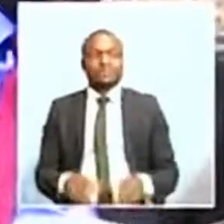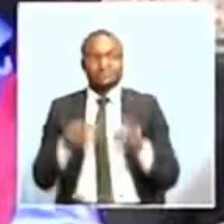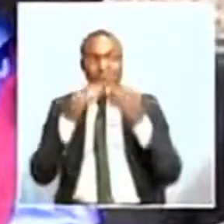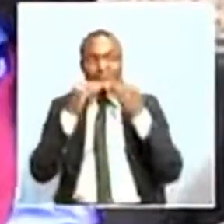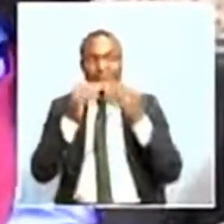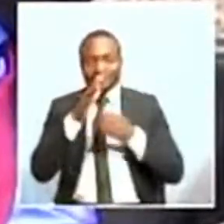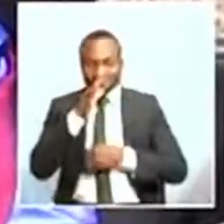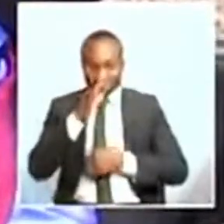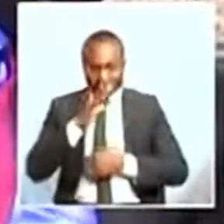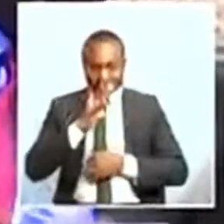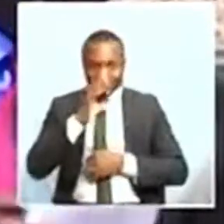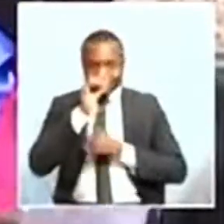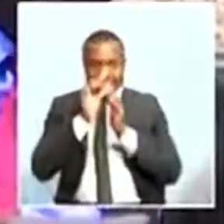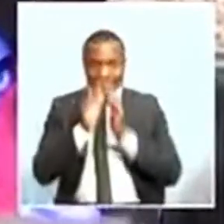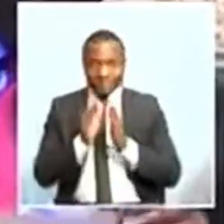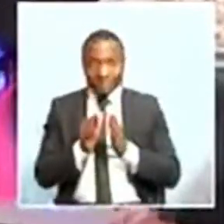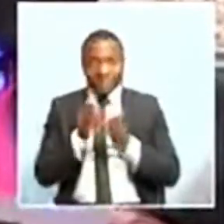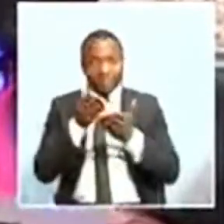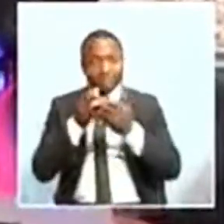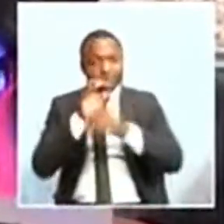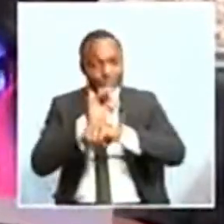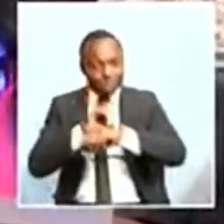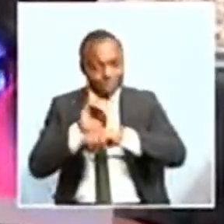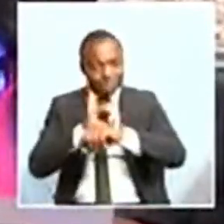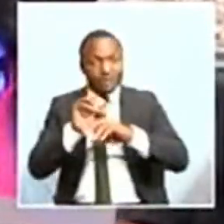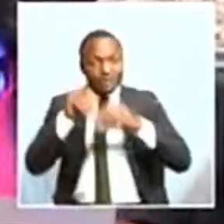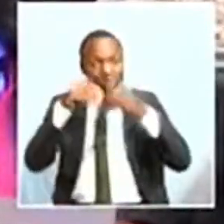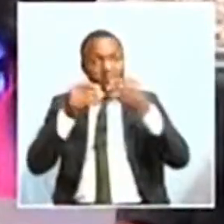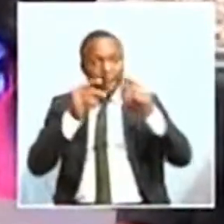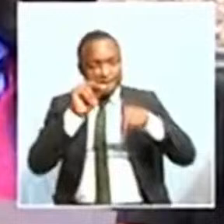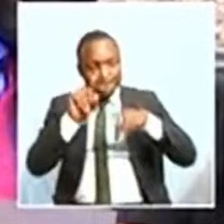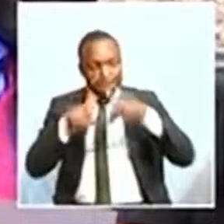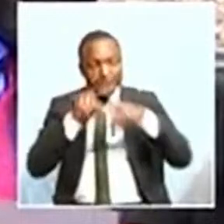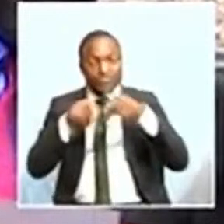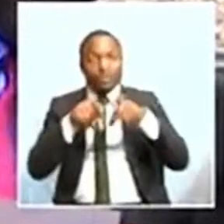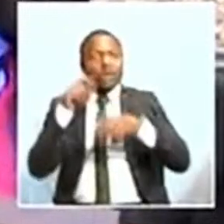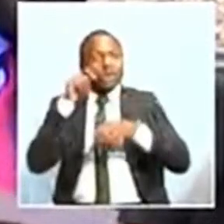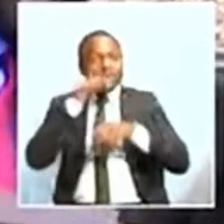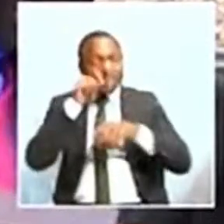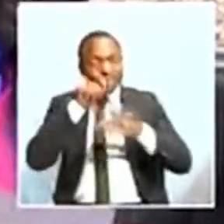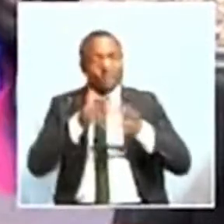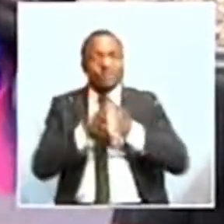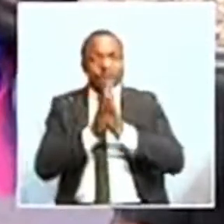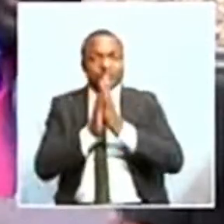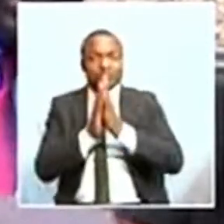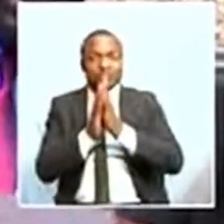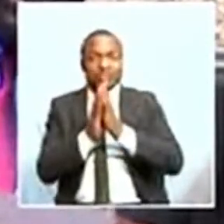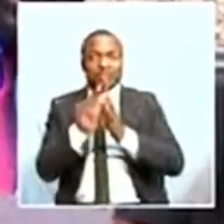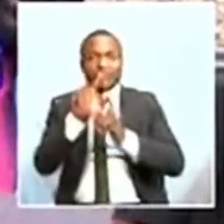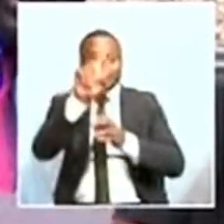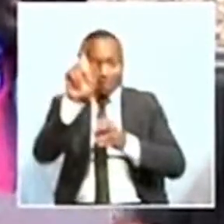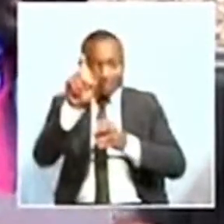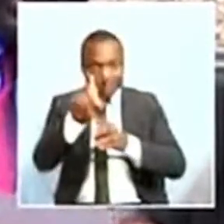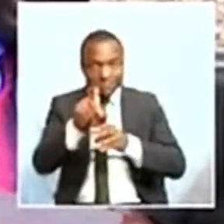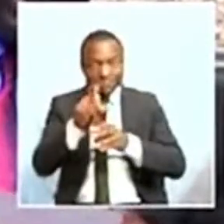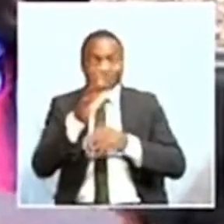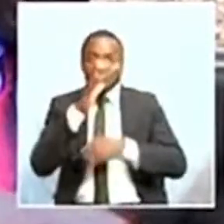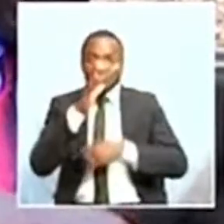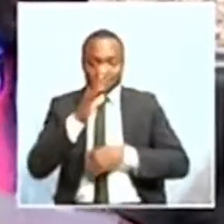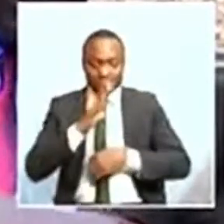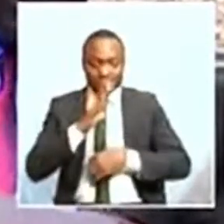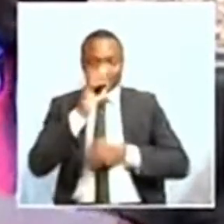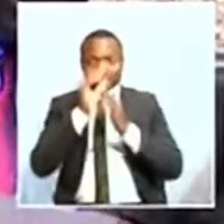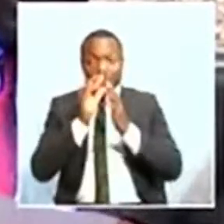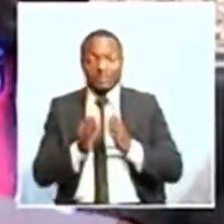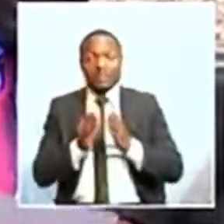Thank you, Madam Speaker, for this opportunity to give people of Kanyama to ask a follow-up question. Madam Speaker, it